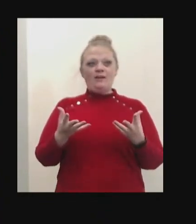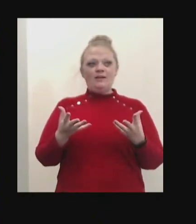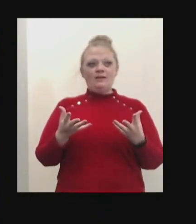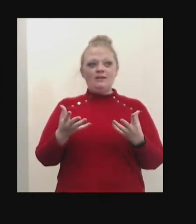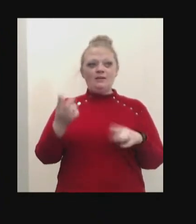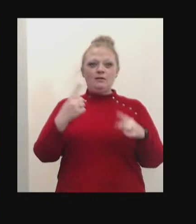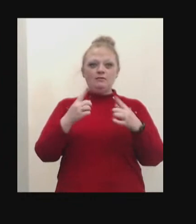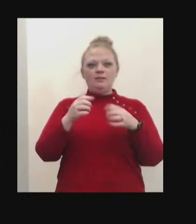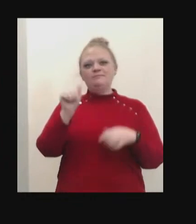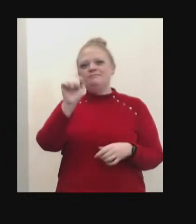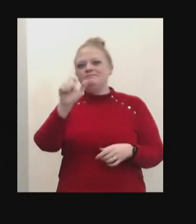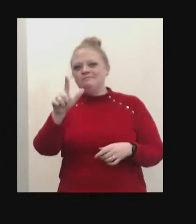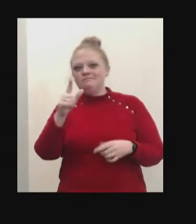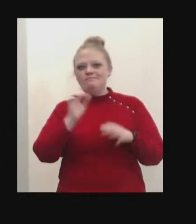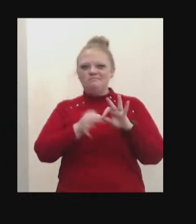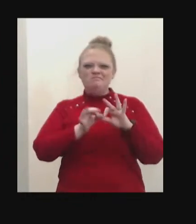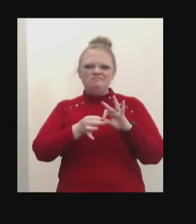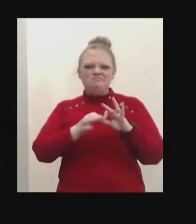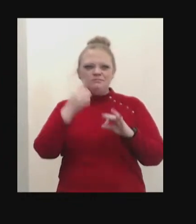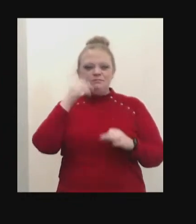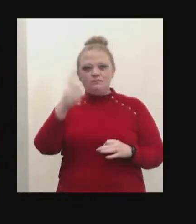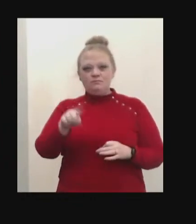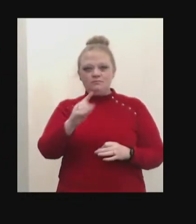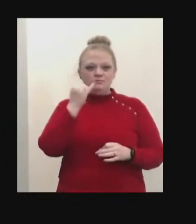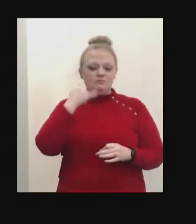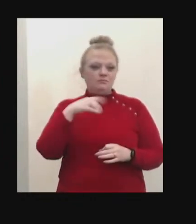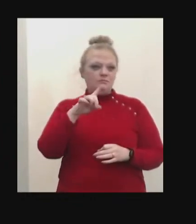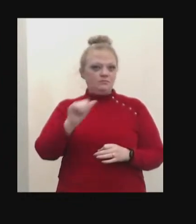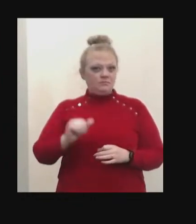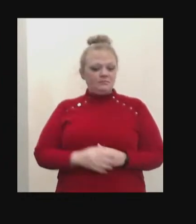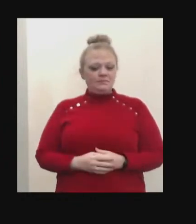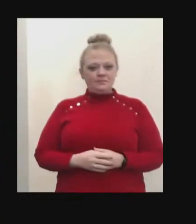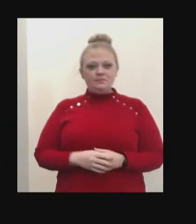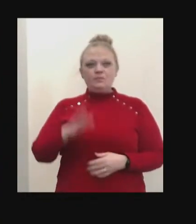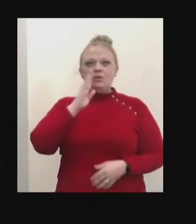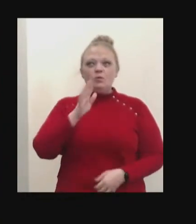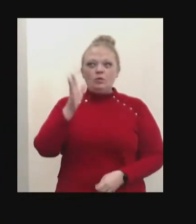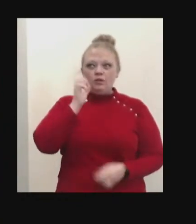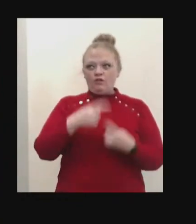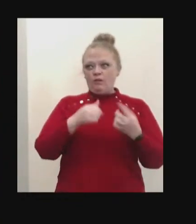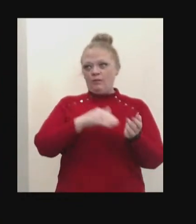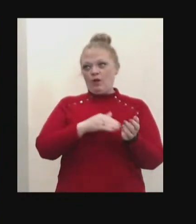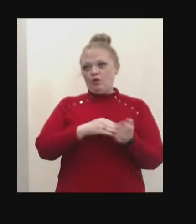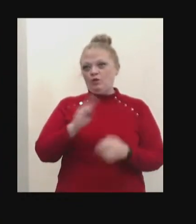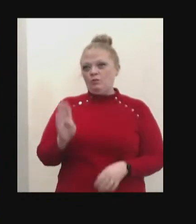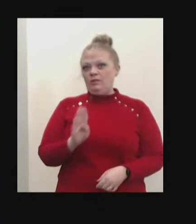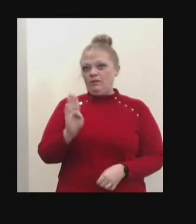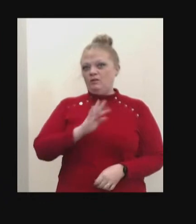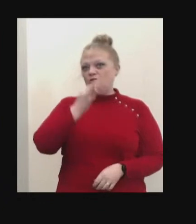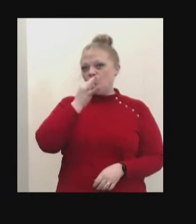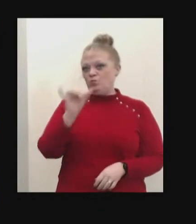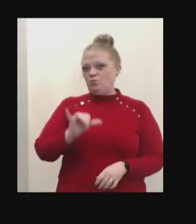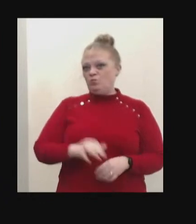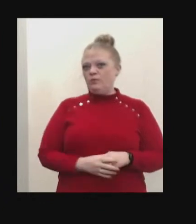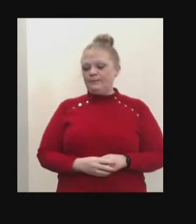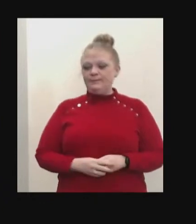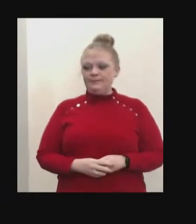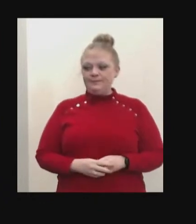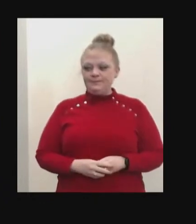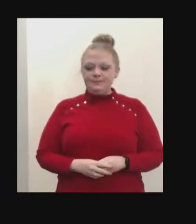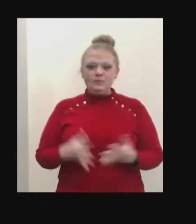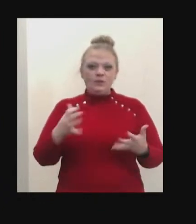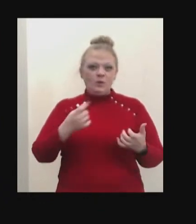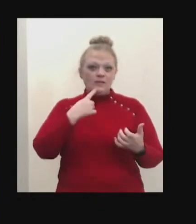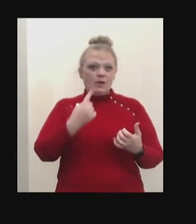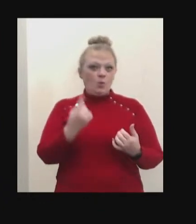Language for those of might have a disability. And you'll be hearing from Dr. Burstein very soon. I just want to say one thing